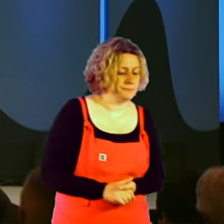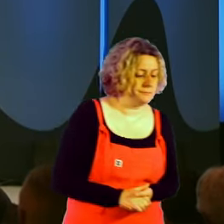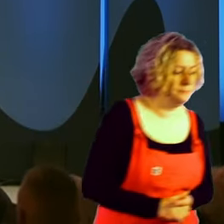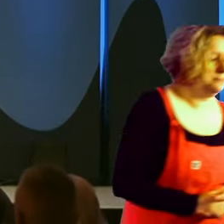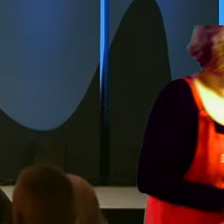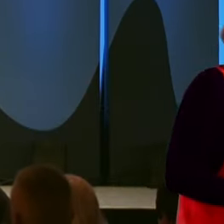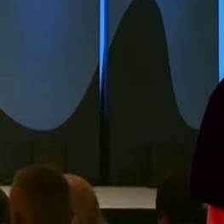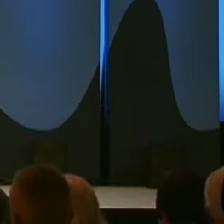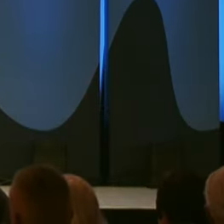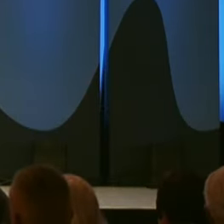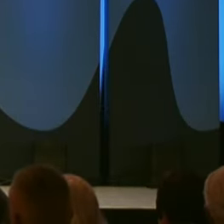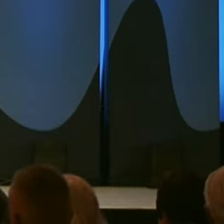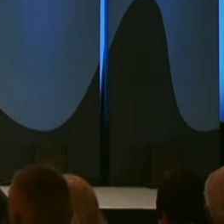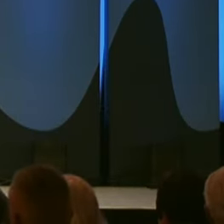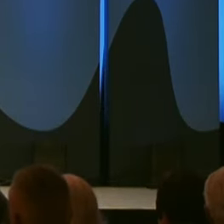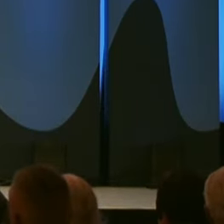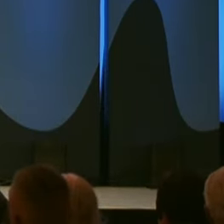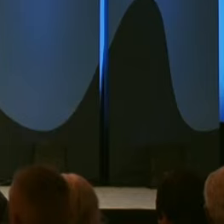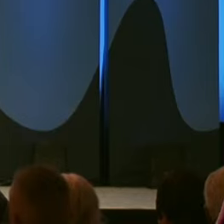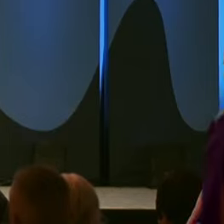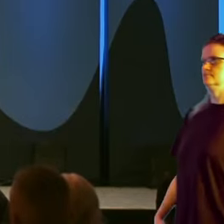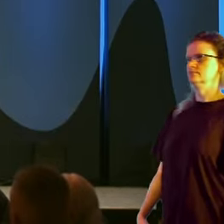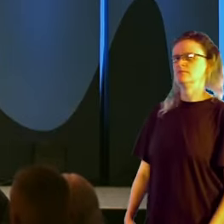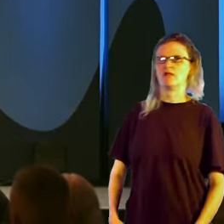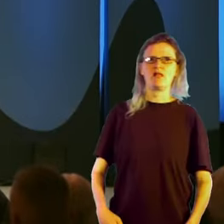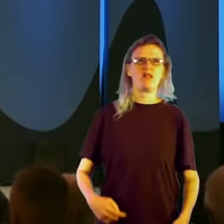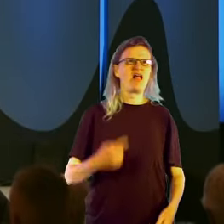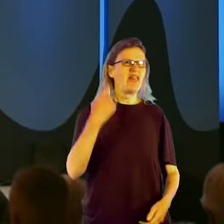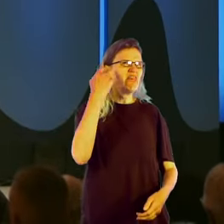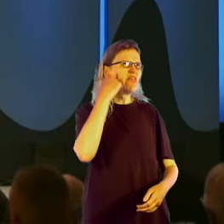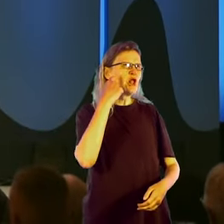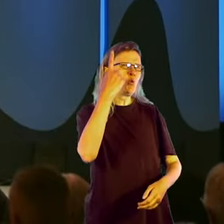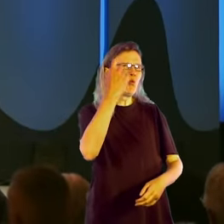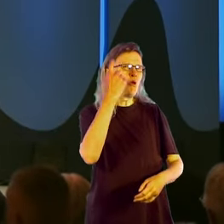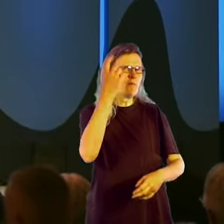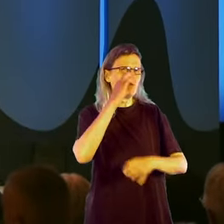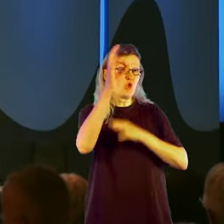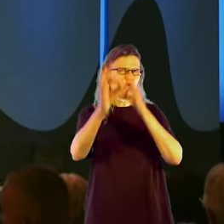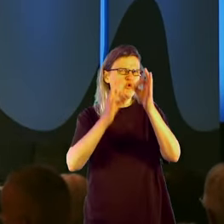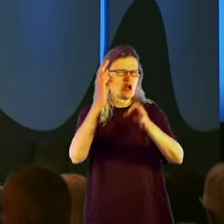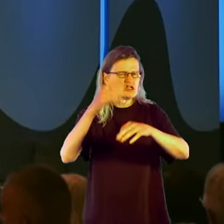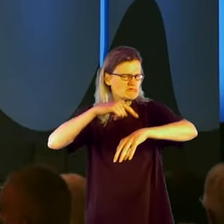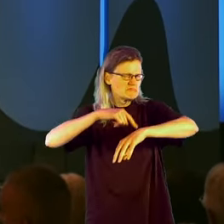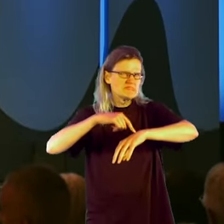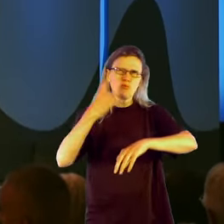there. Okay. I think we probably only have one more question, so.